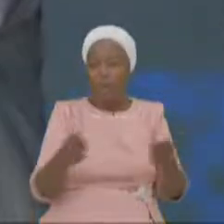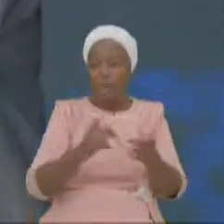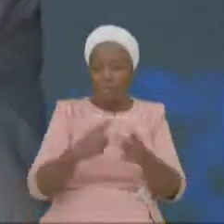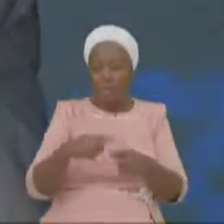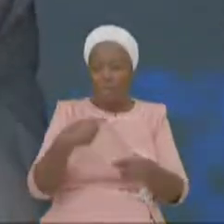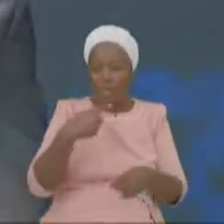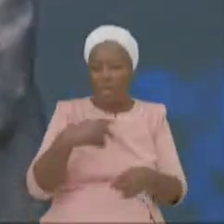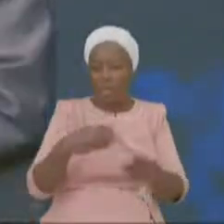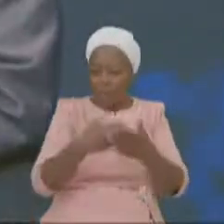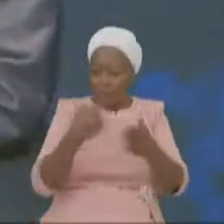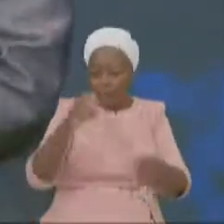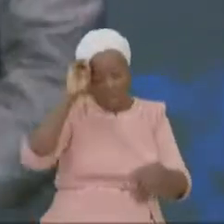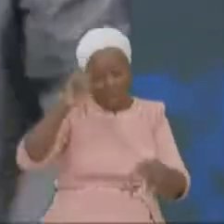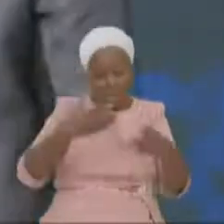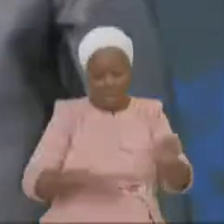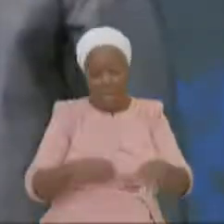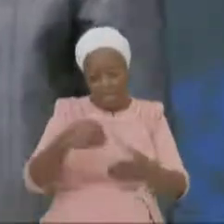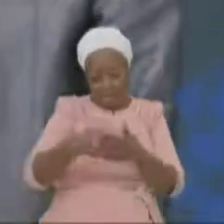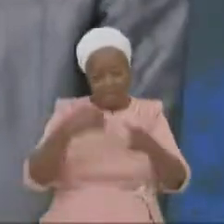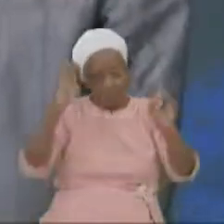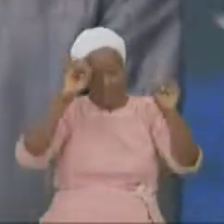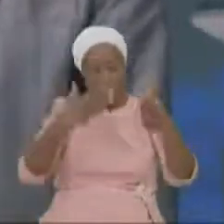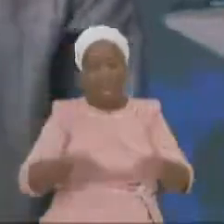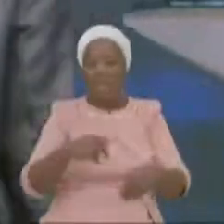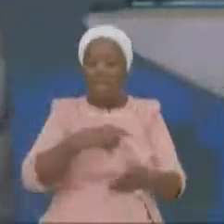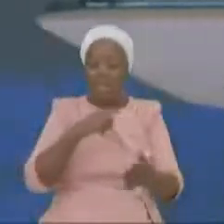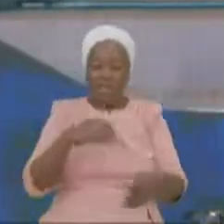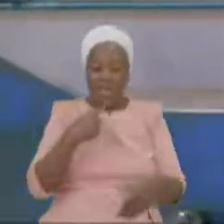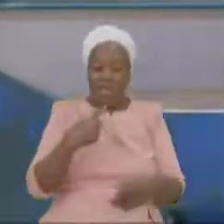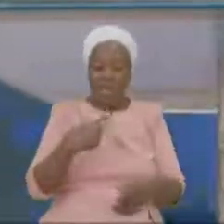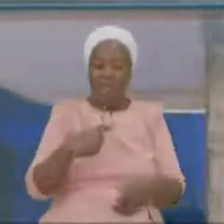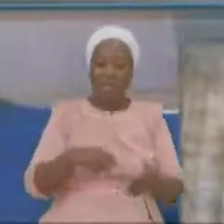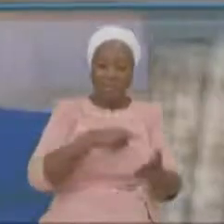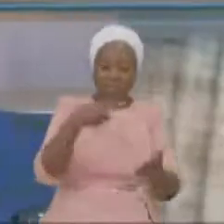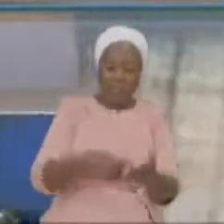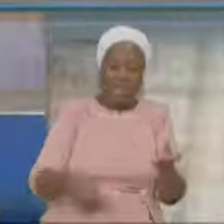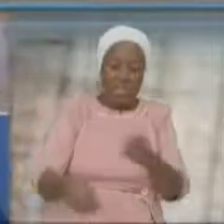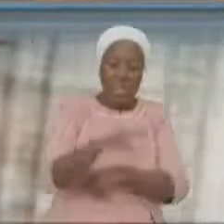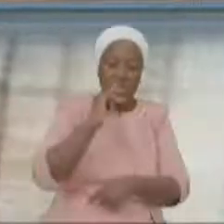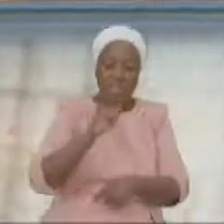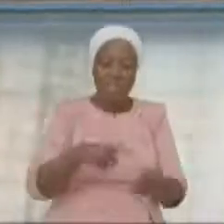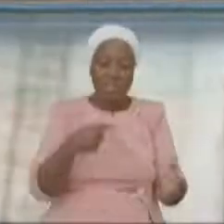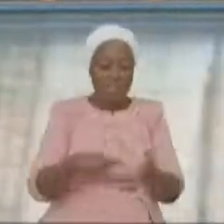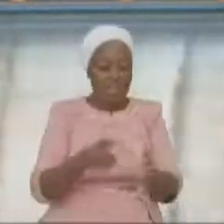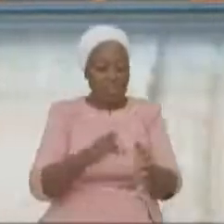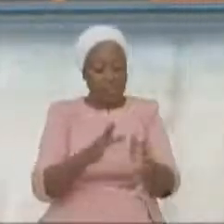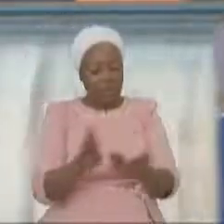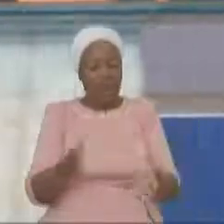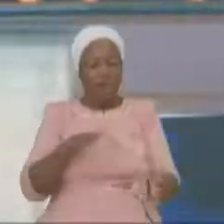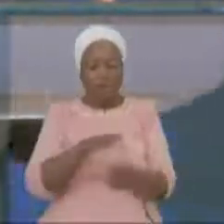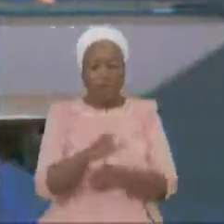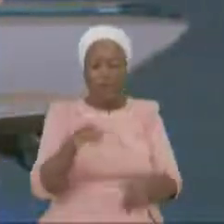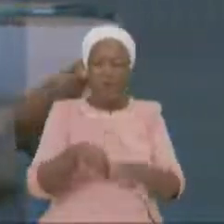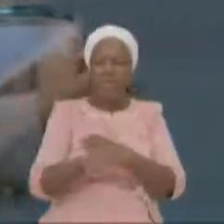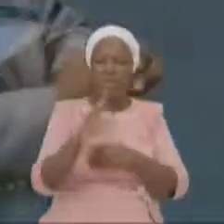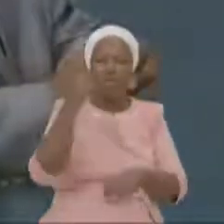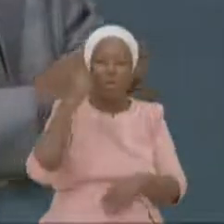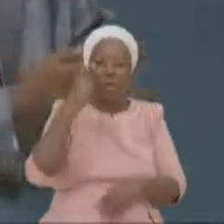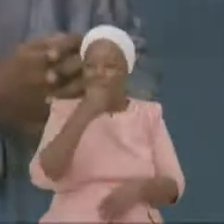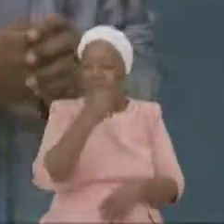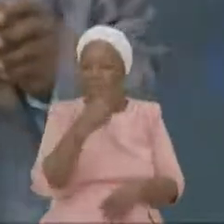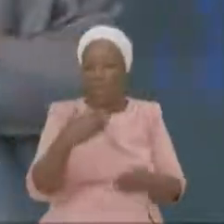before he died, this day is this scripture fulfilled in your eyes, before your